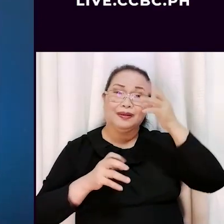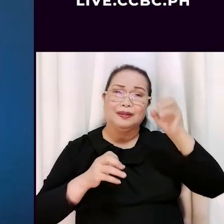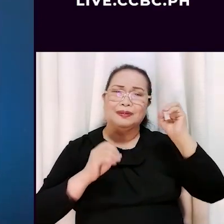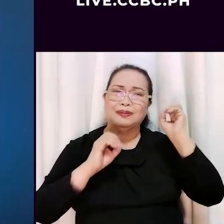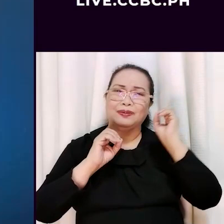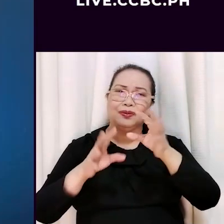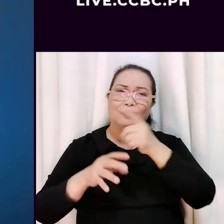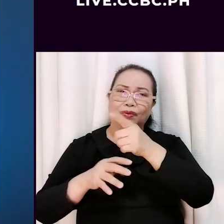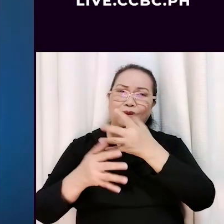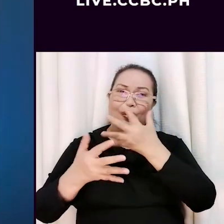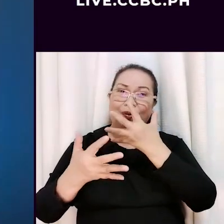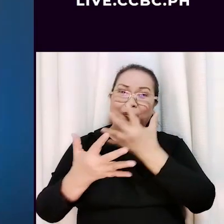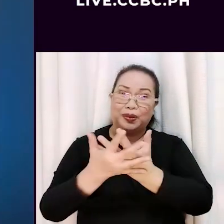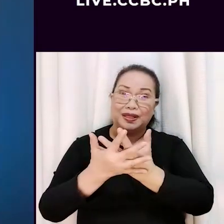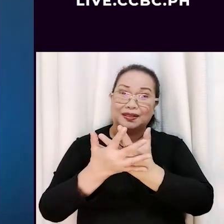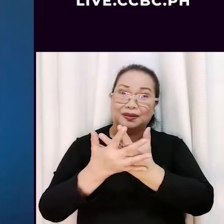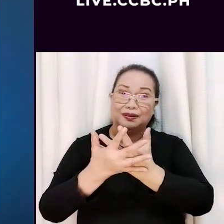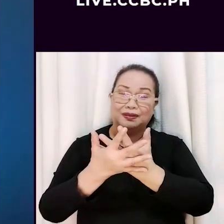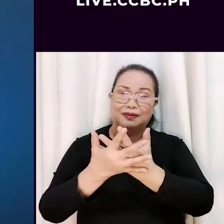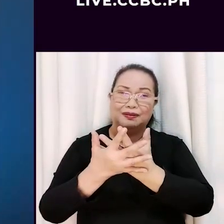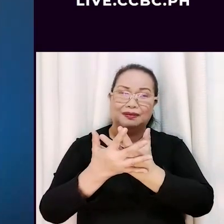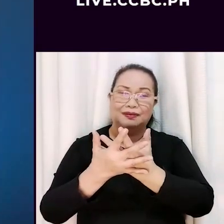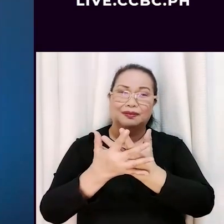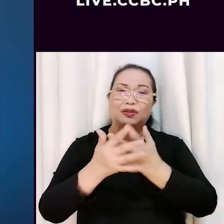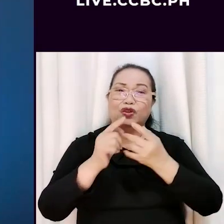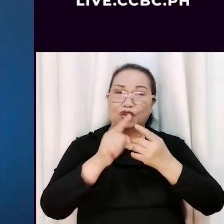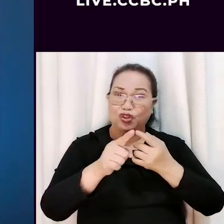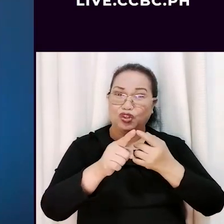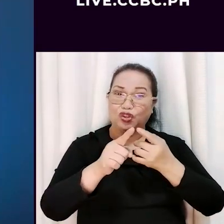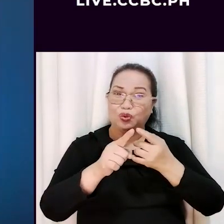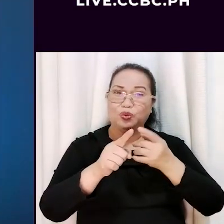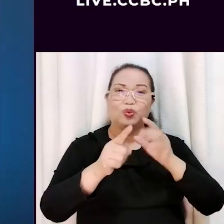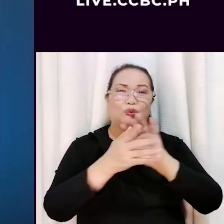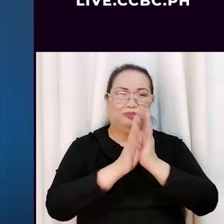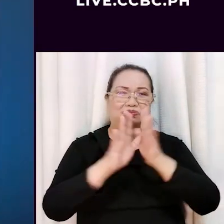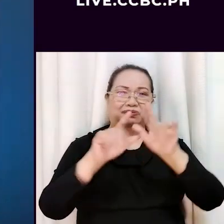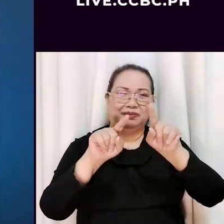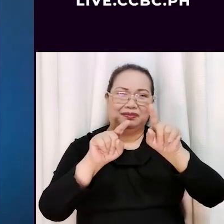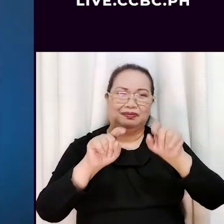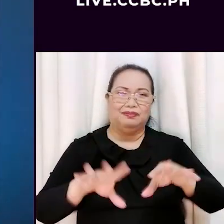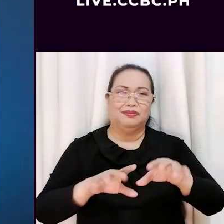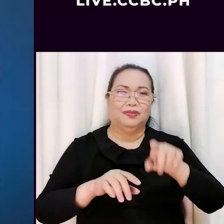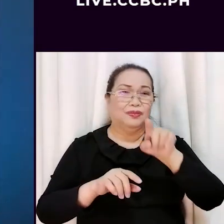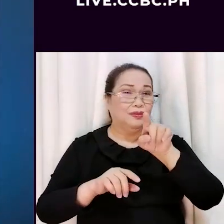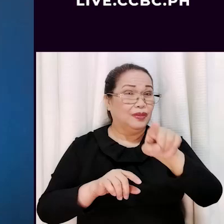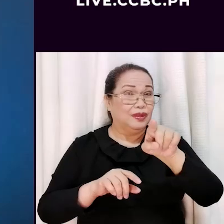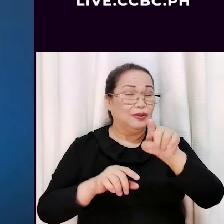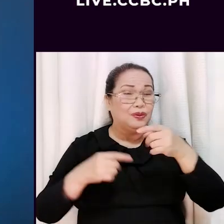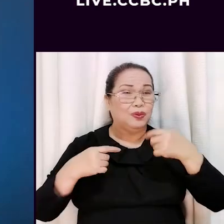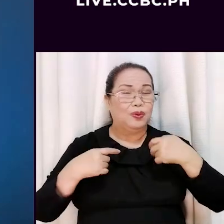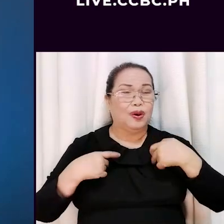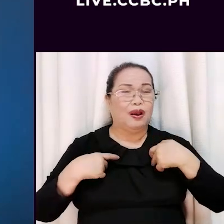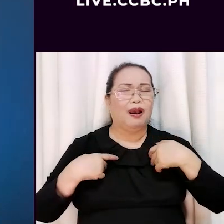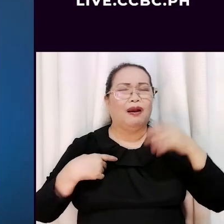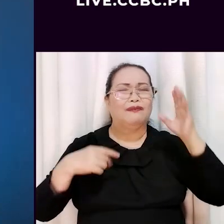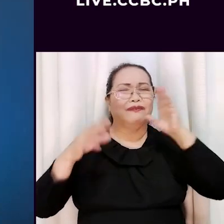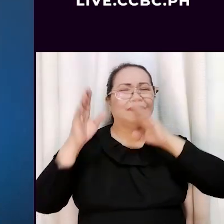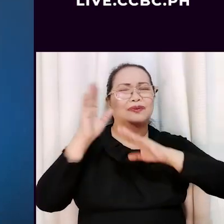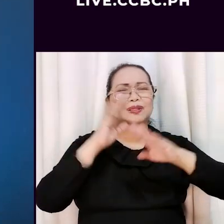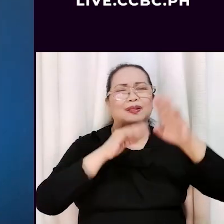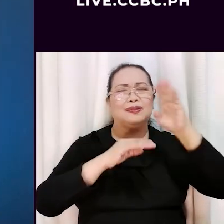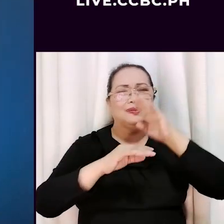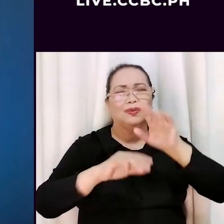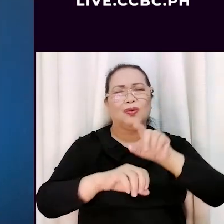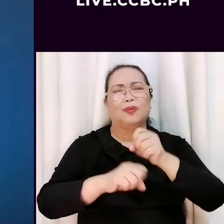some of you into prison that you may be tested, and you will have tribulation 10 days. Be